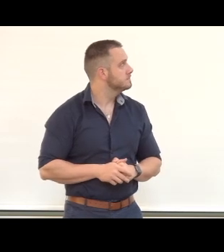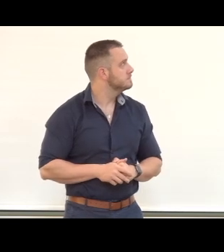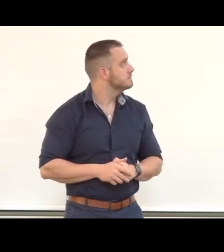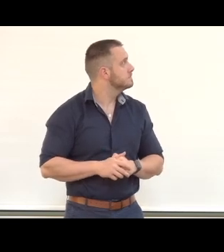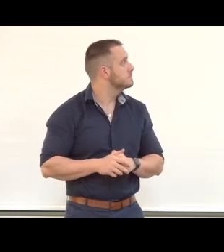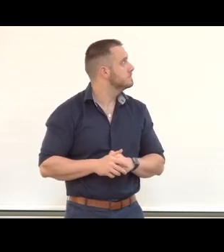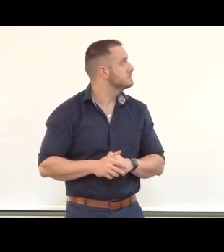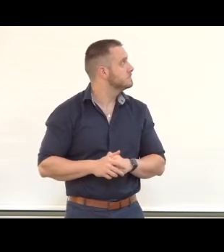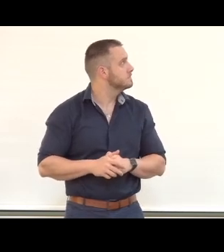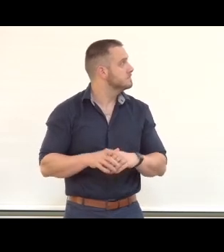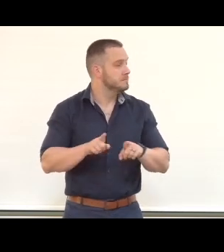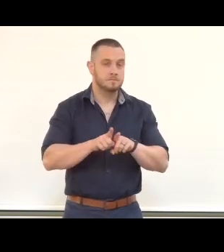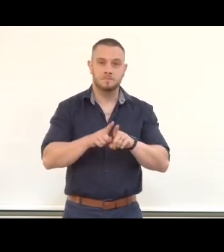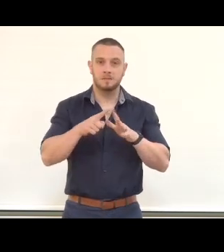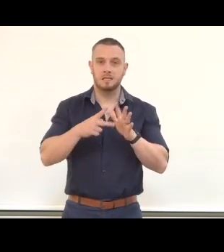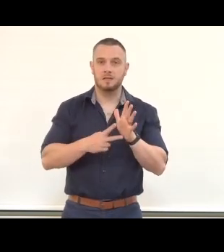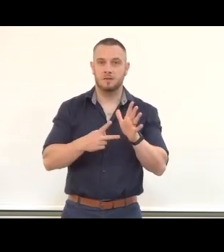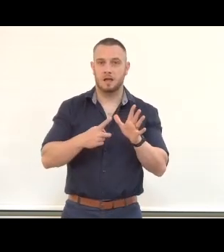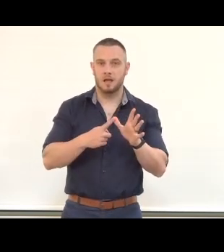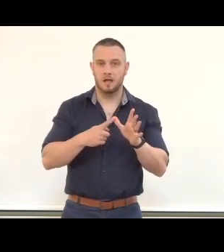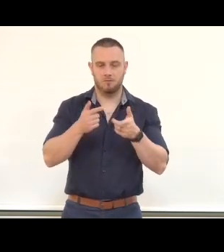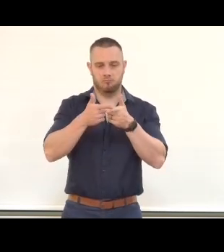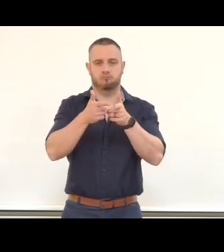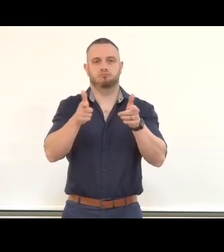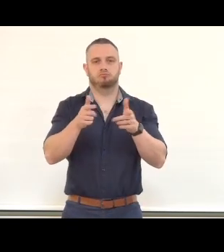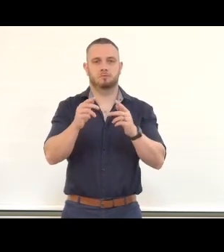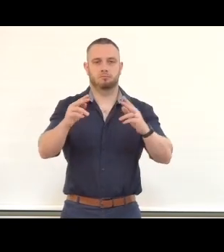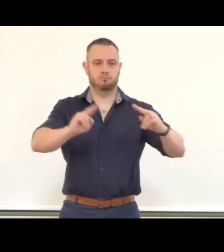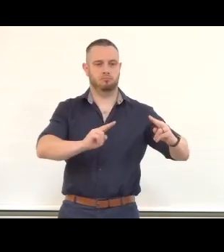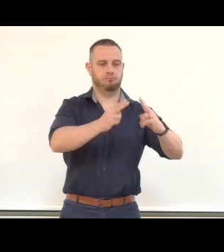Again, another EVA shot of the panorama in the back.